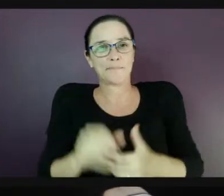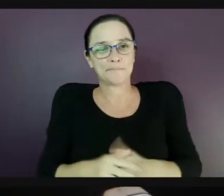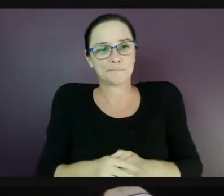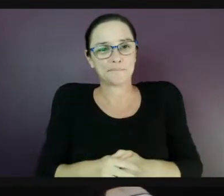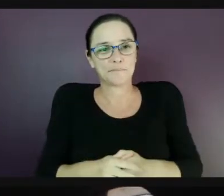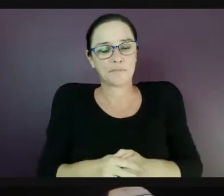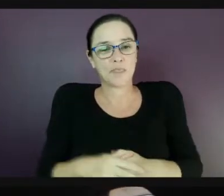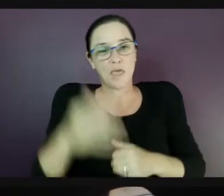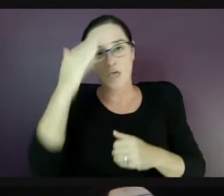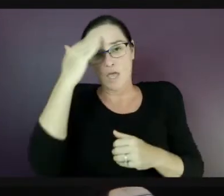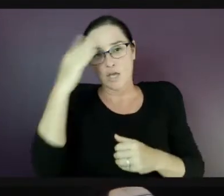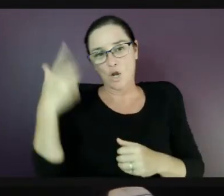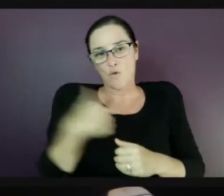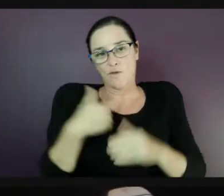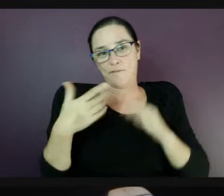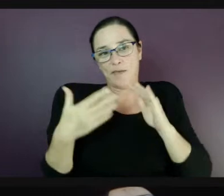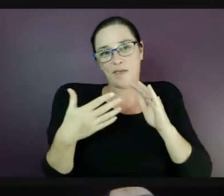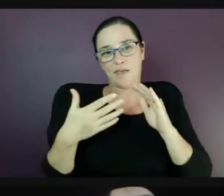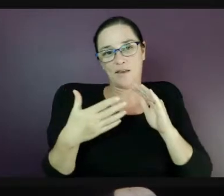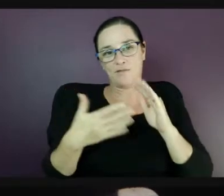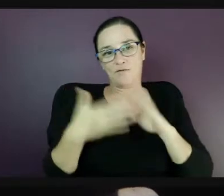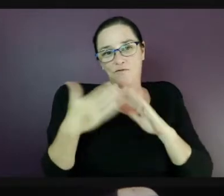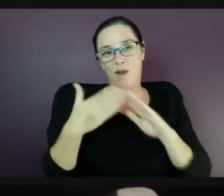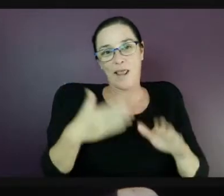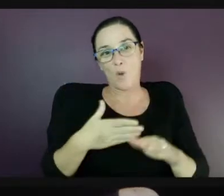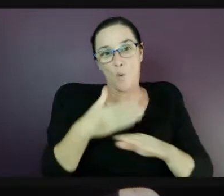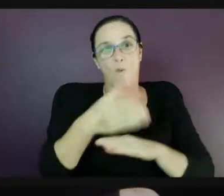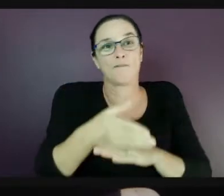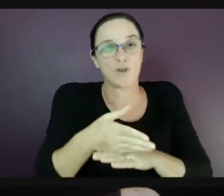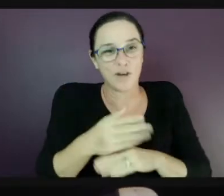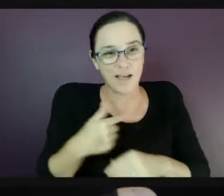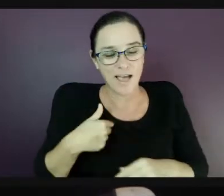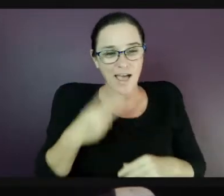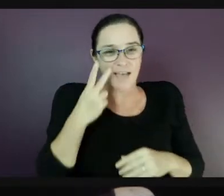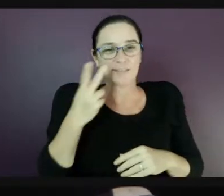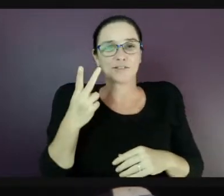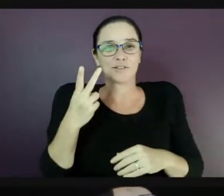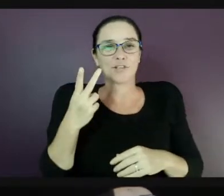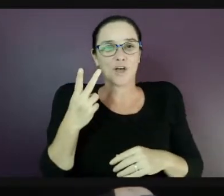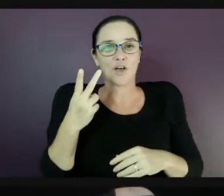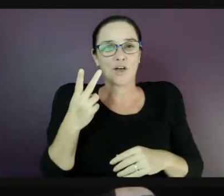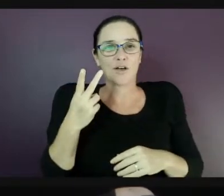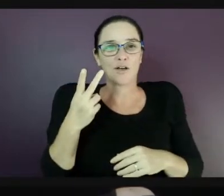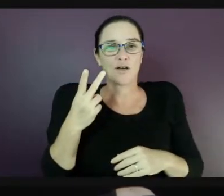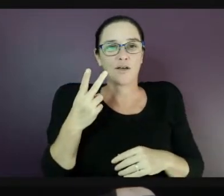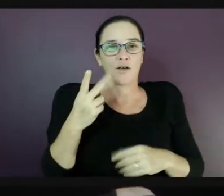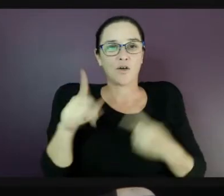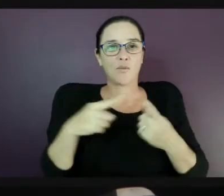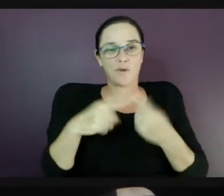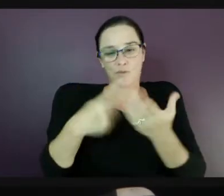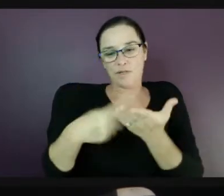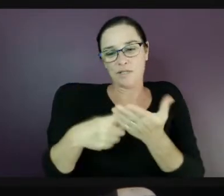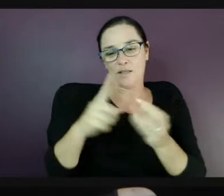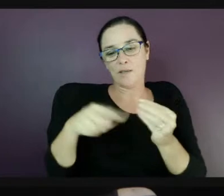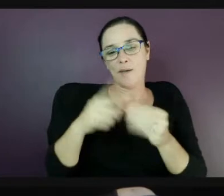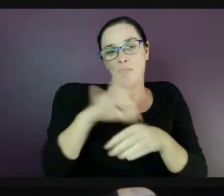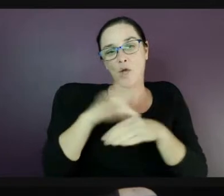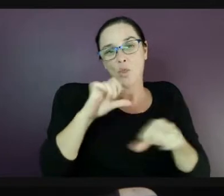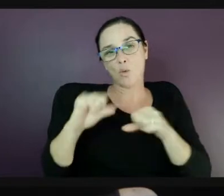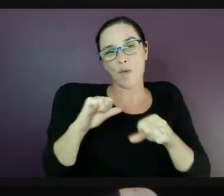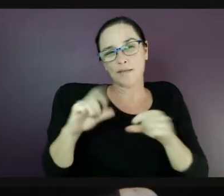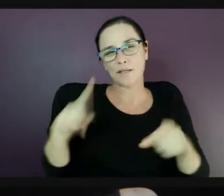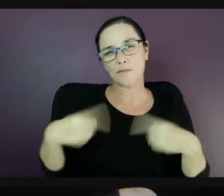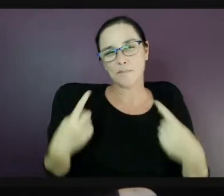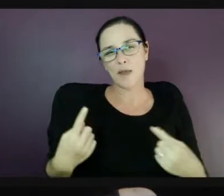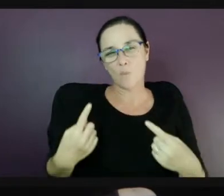I know we've been running pretty over. I did see that you were talking about the earthquakes and stuff like that, and I was like, it's been a little while